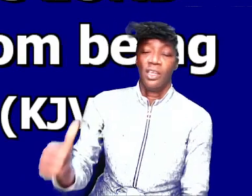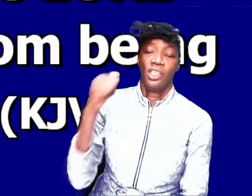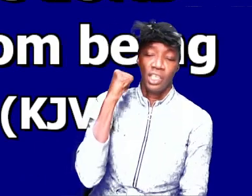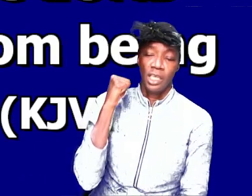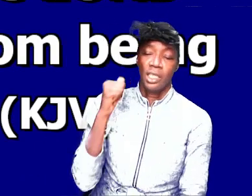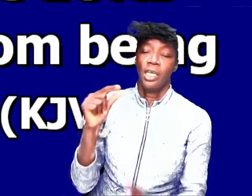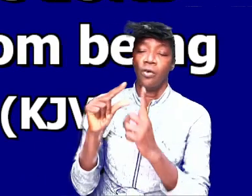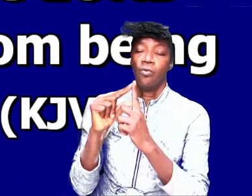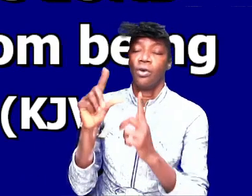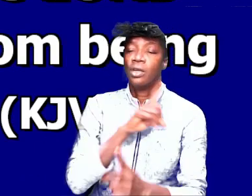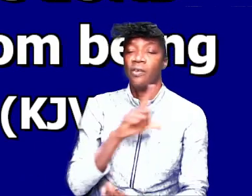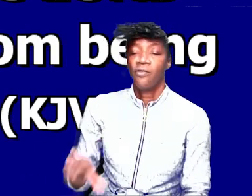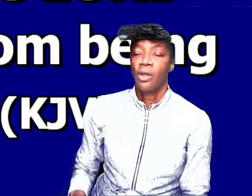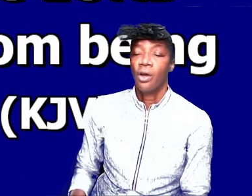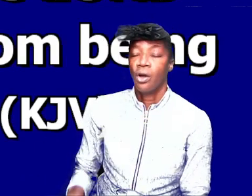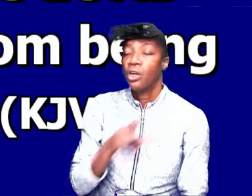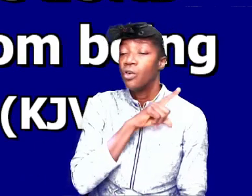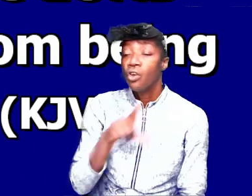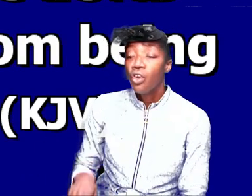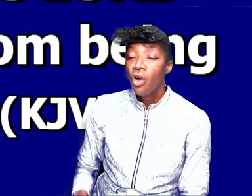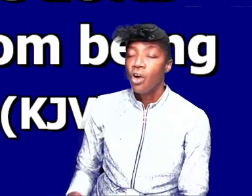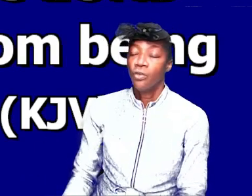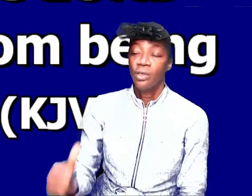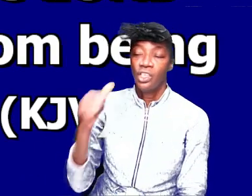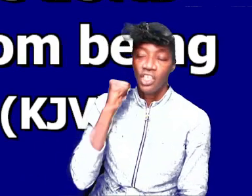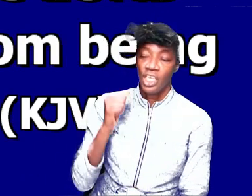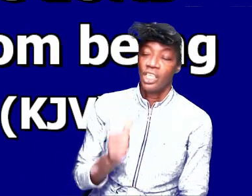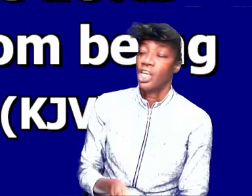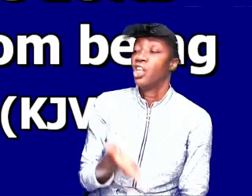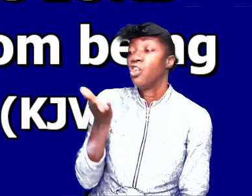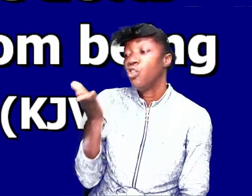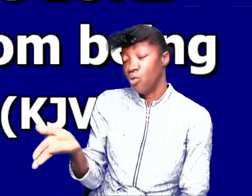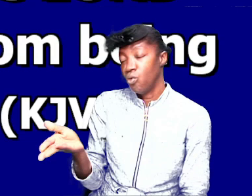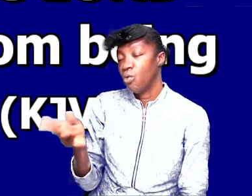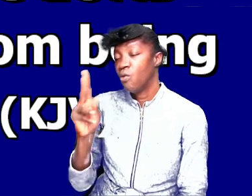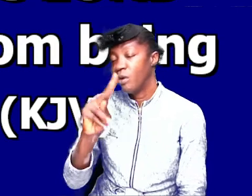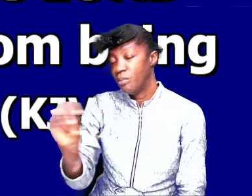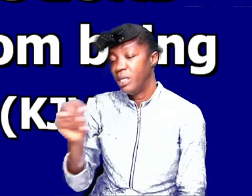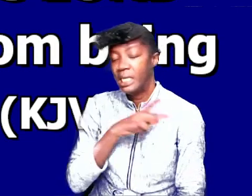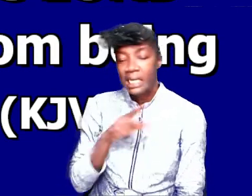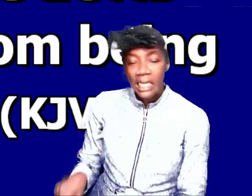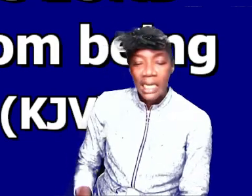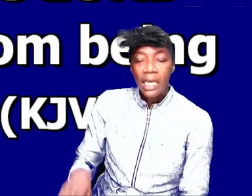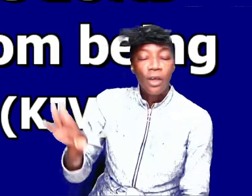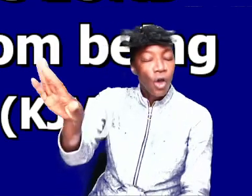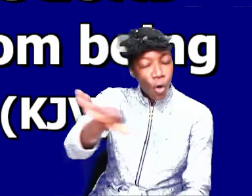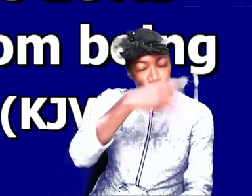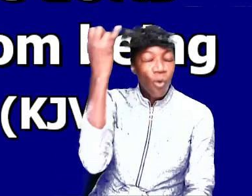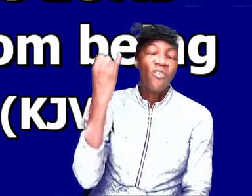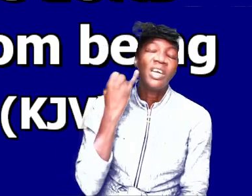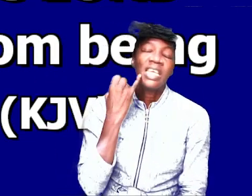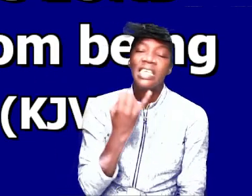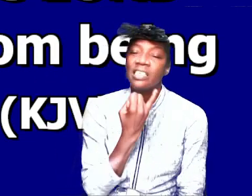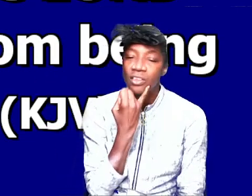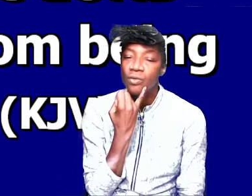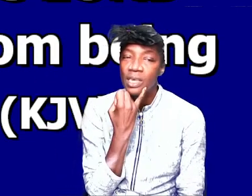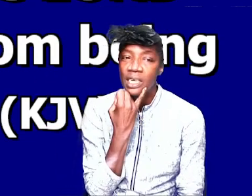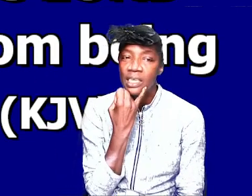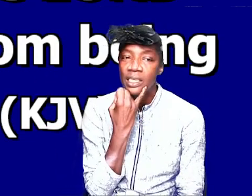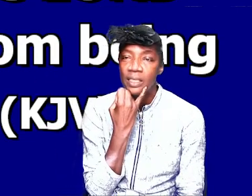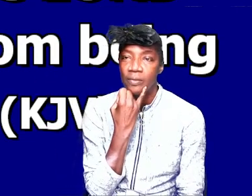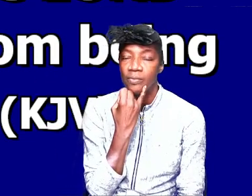of the Lord, and the Lord hath rejected thee from being king over Israel. And really, this